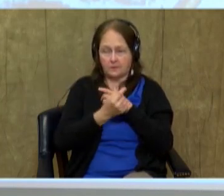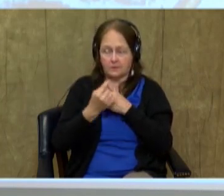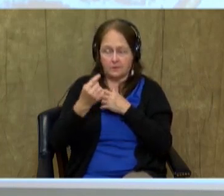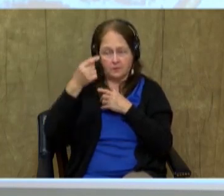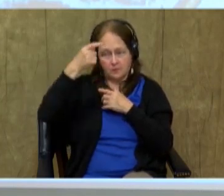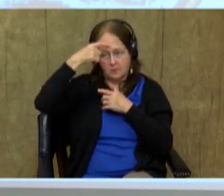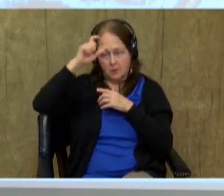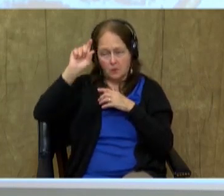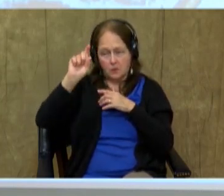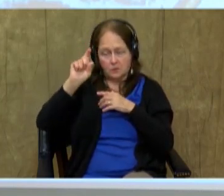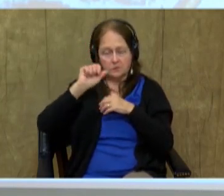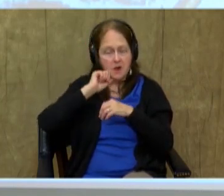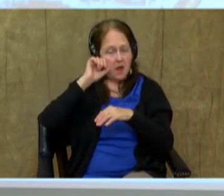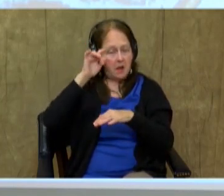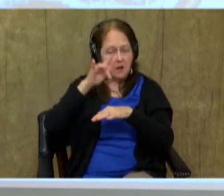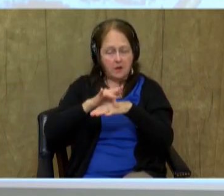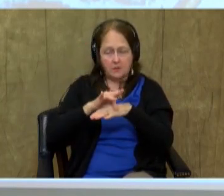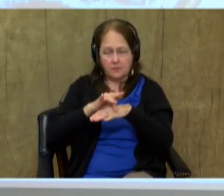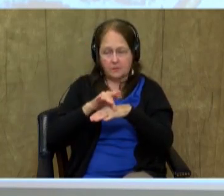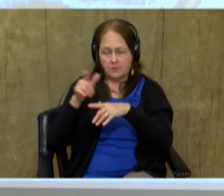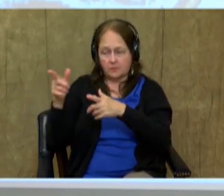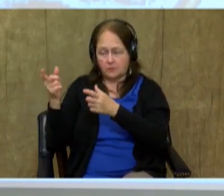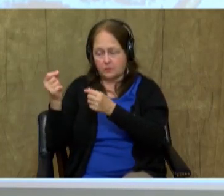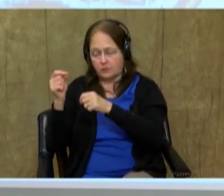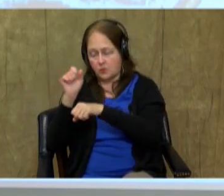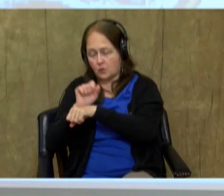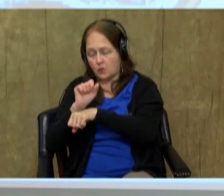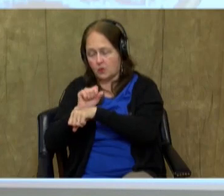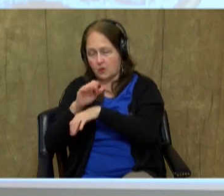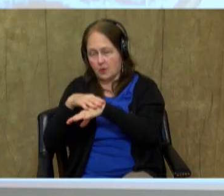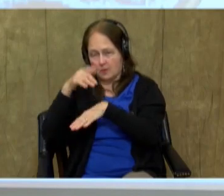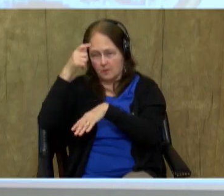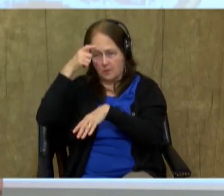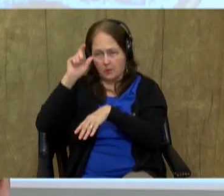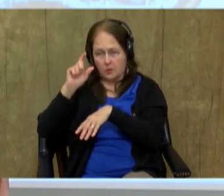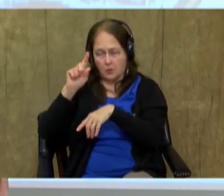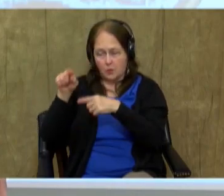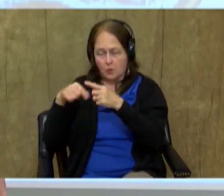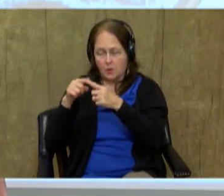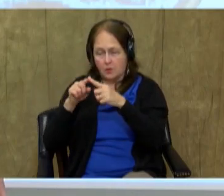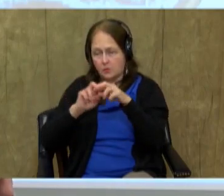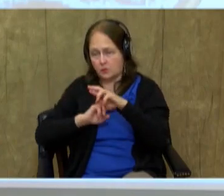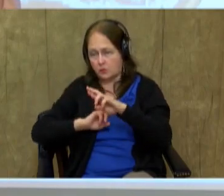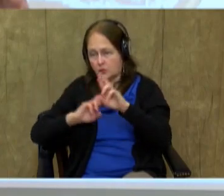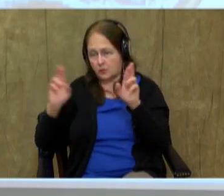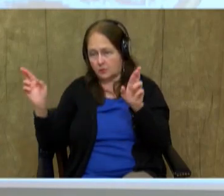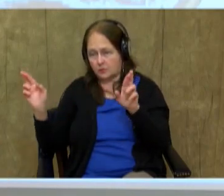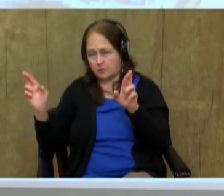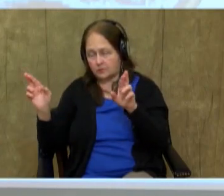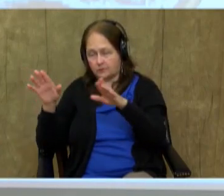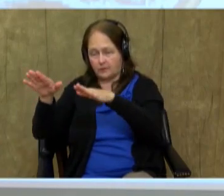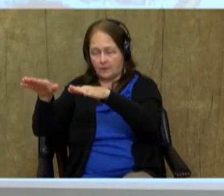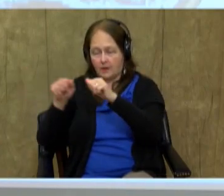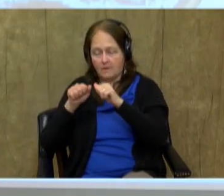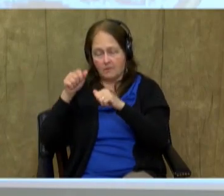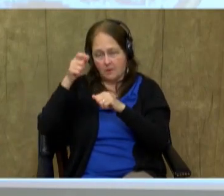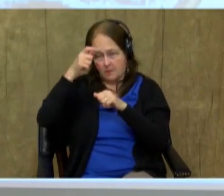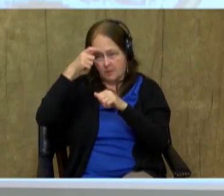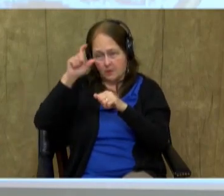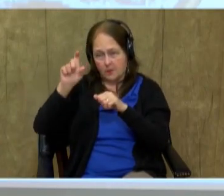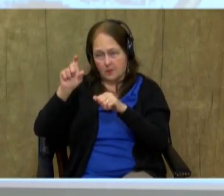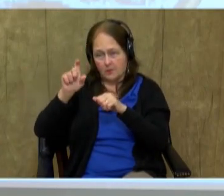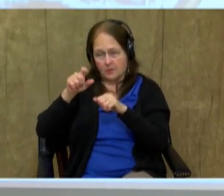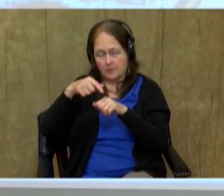He doesn't get to land. He orbits while they're doing their work on the moon so that when they leave the moon,